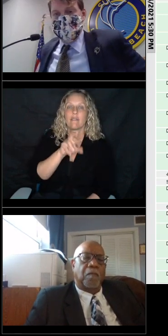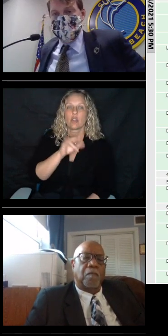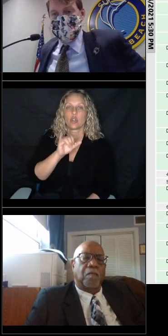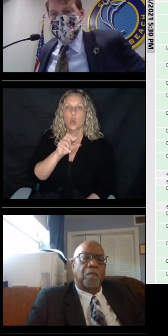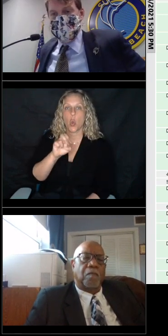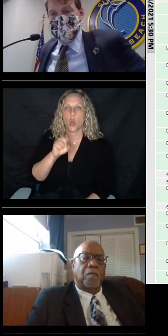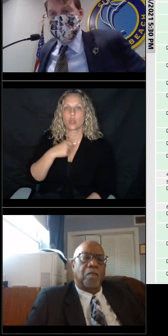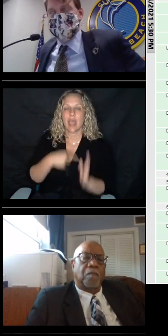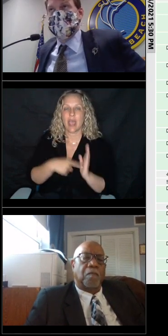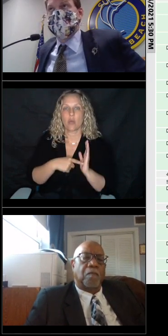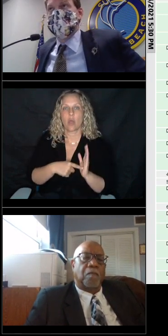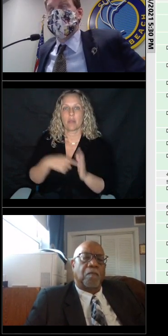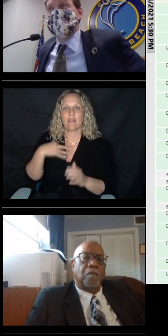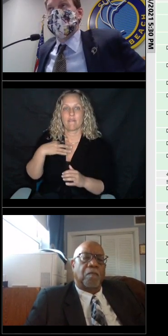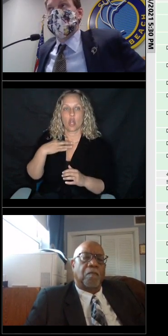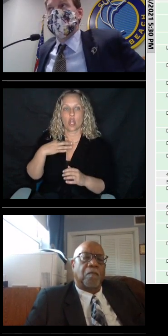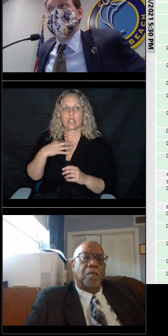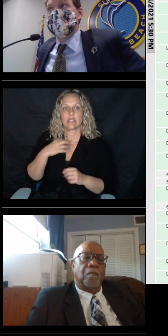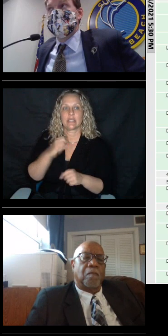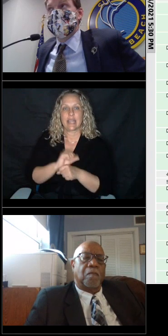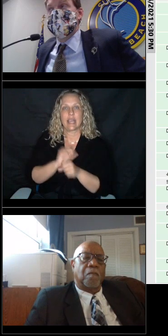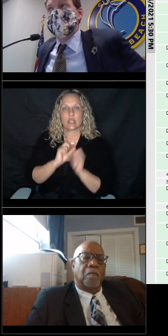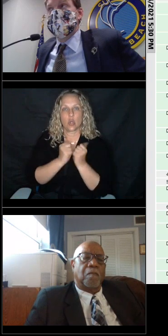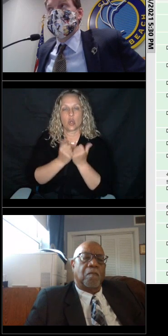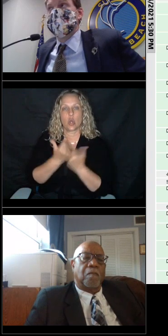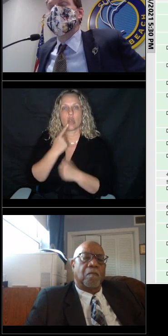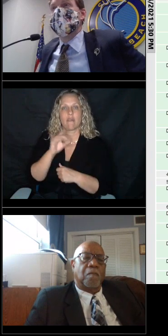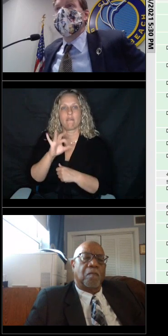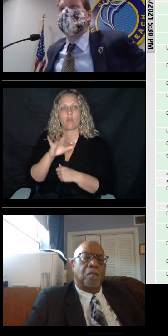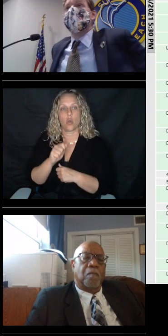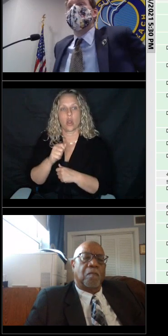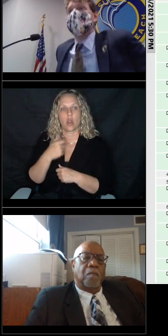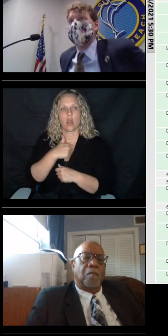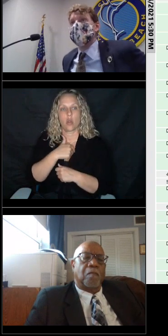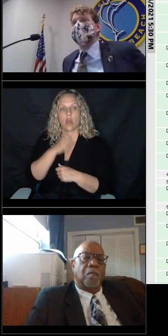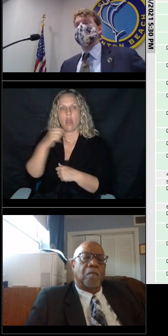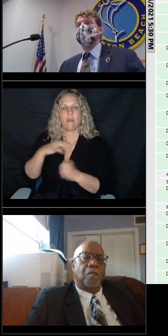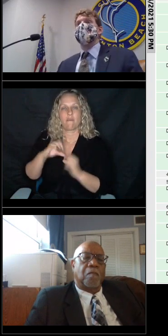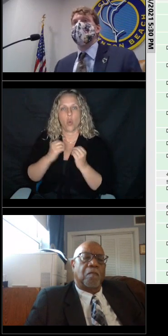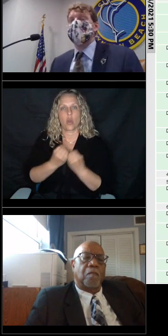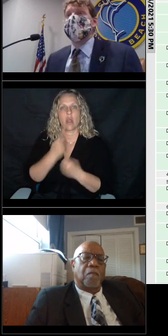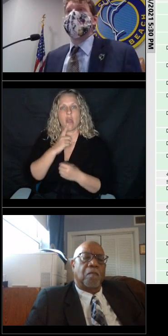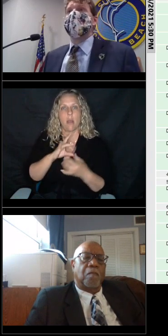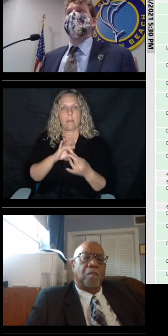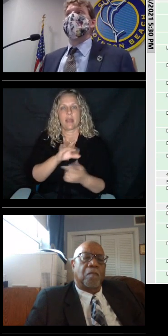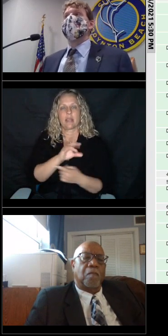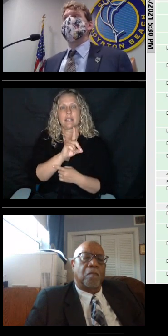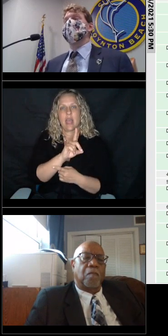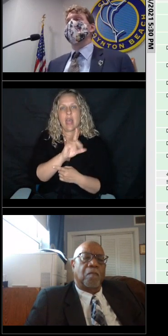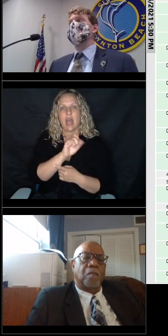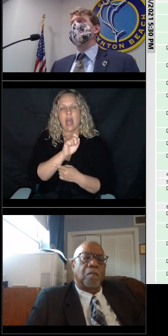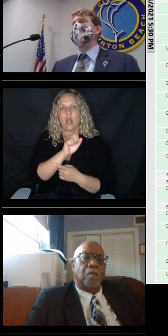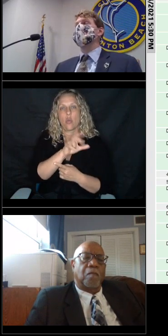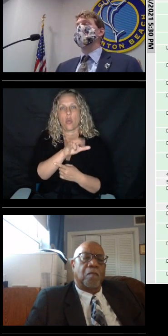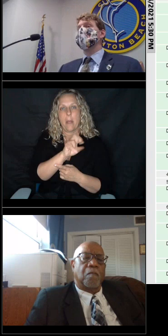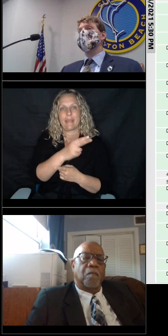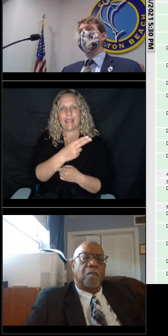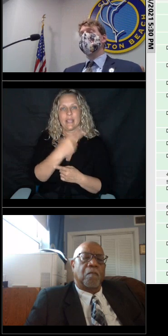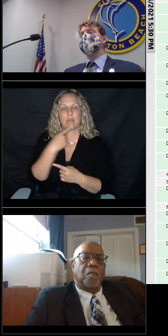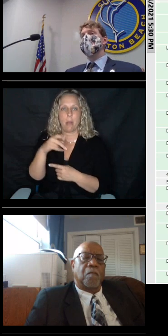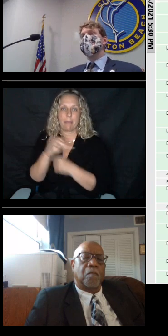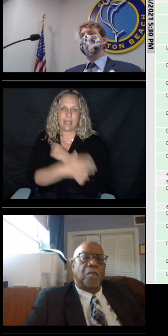I represent the Volunteer Association and Fund of Florida. We're a nonprofit organization based out of Delray, but we cover Palm Beach County. The